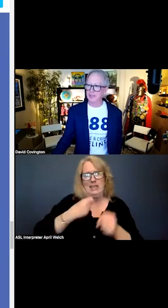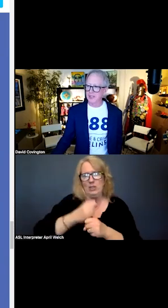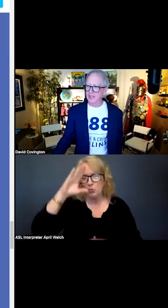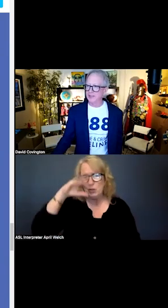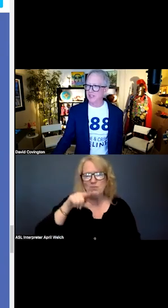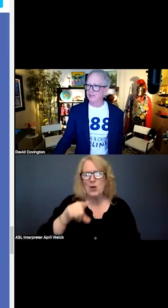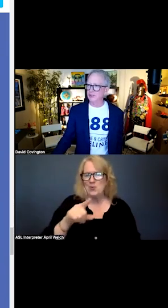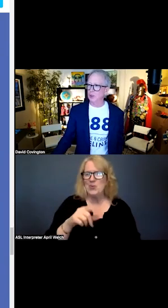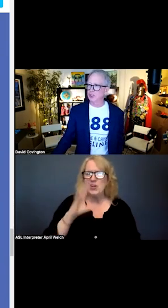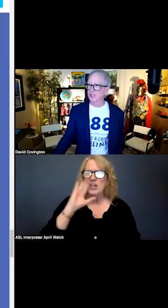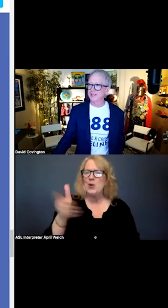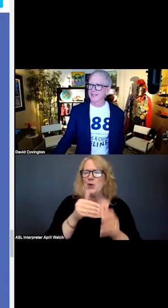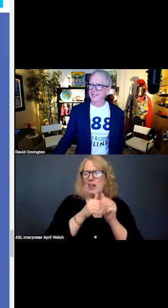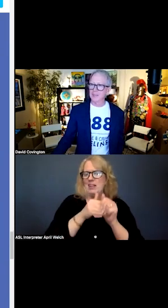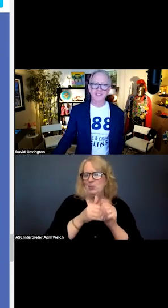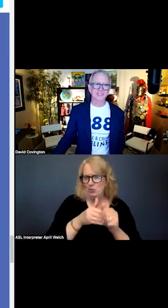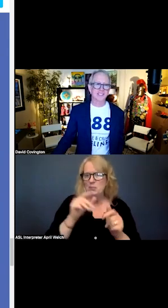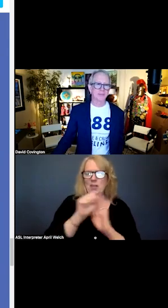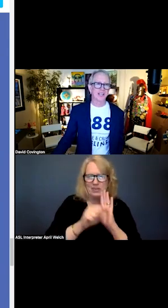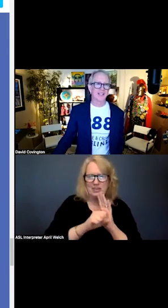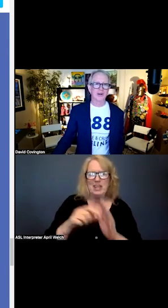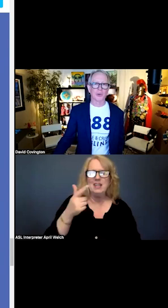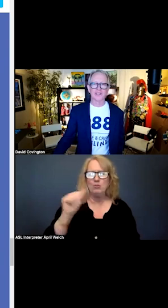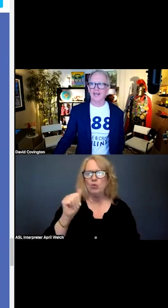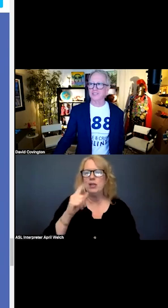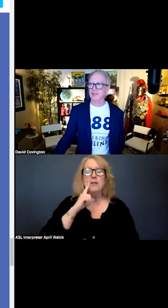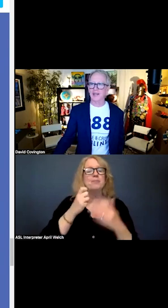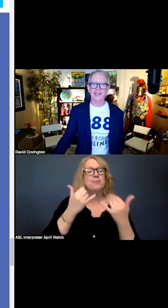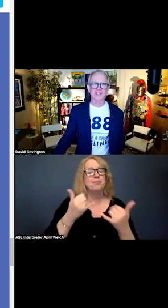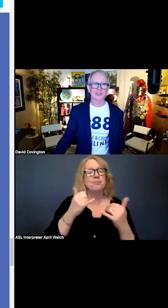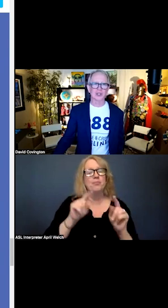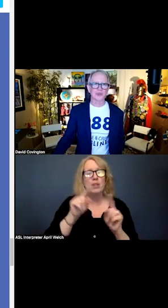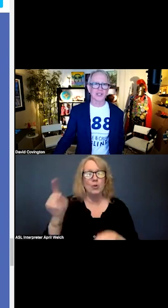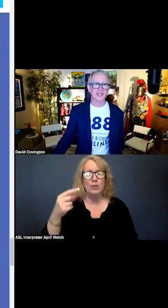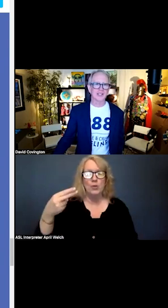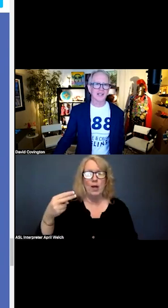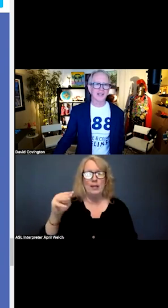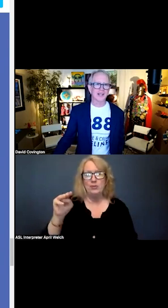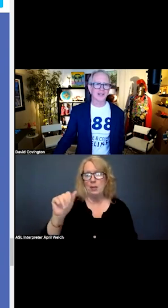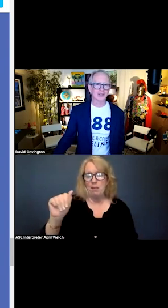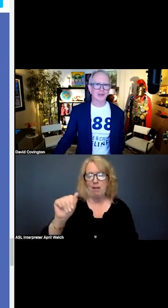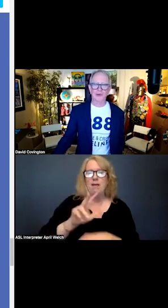leadership in the state of Georgia, coming to SAMHSA and now going to HMA Consulting.